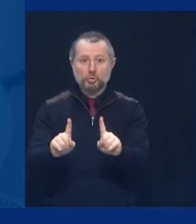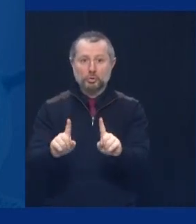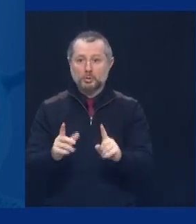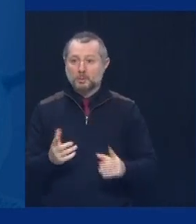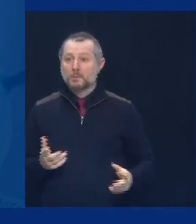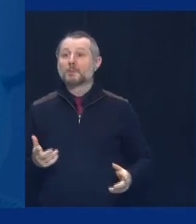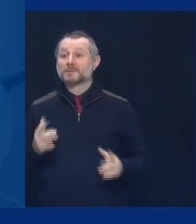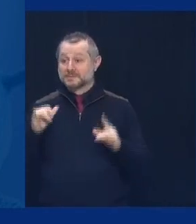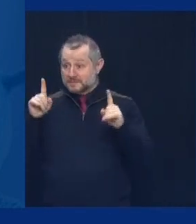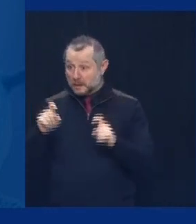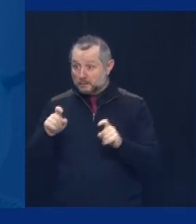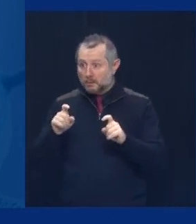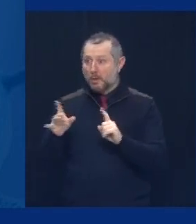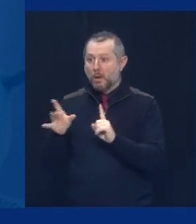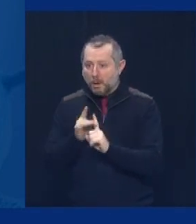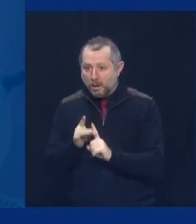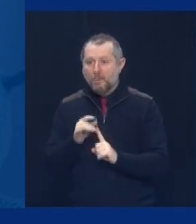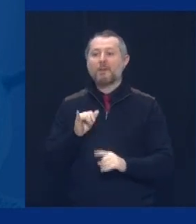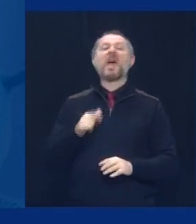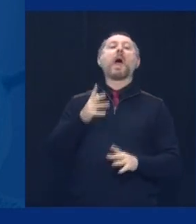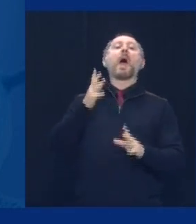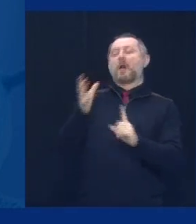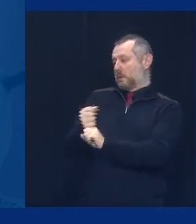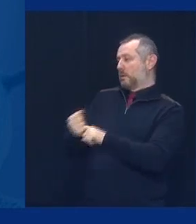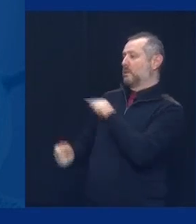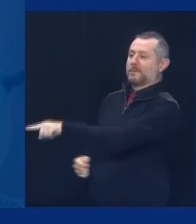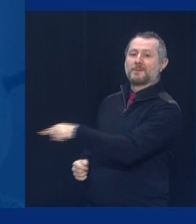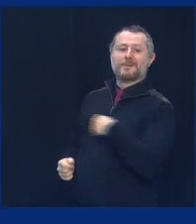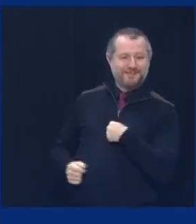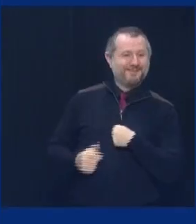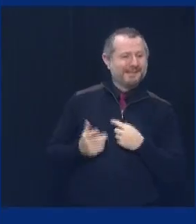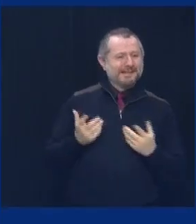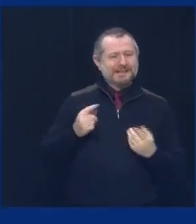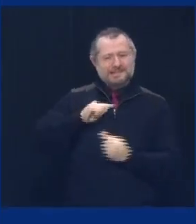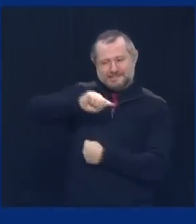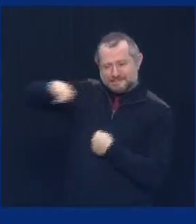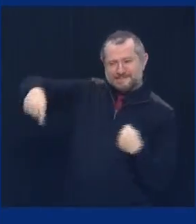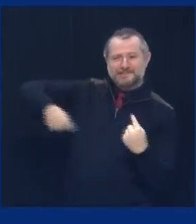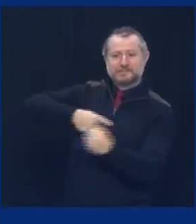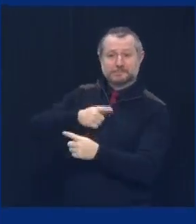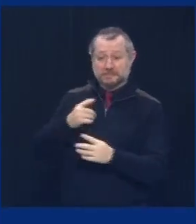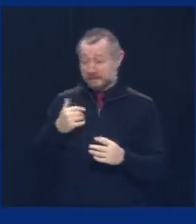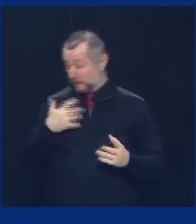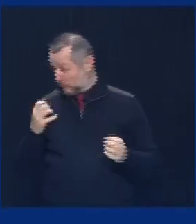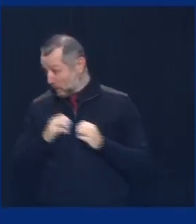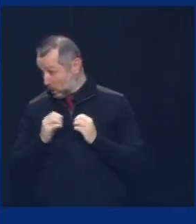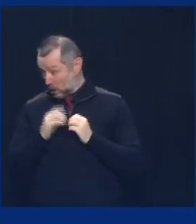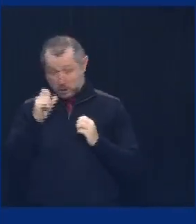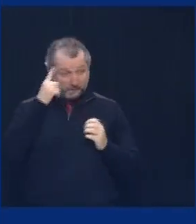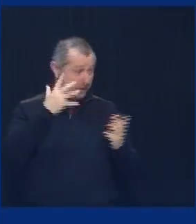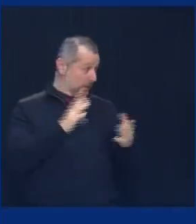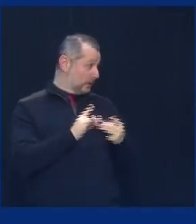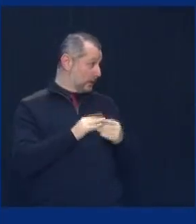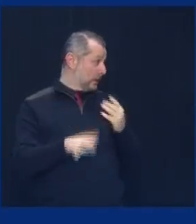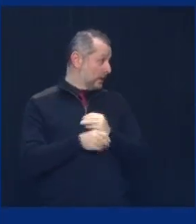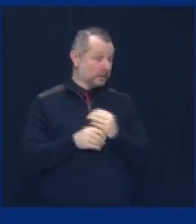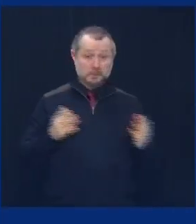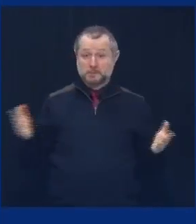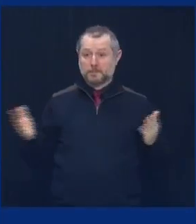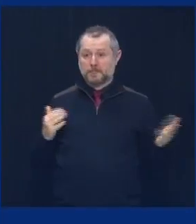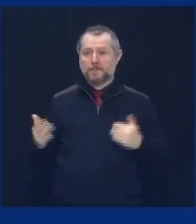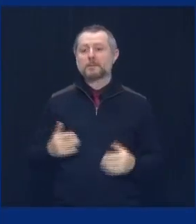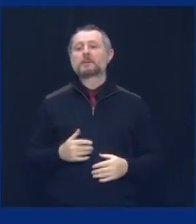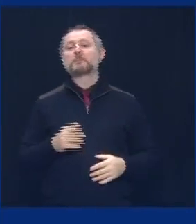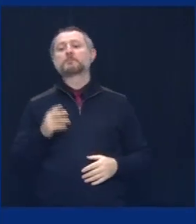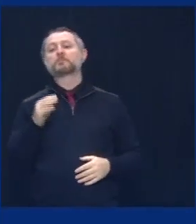the Acme gym. But on that point, Larry, Howard, Jim, anyone have any additional points? Yeah. No, the governor's